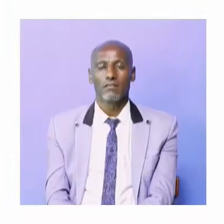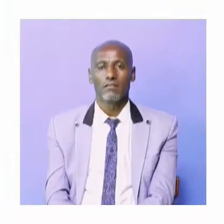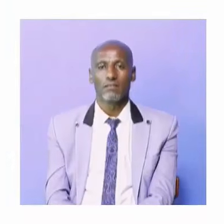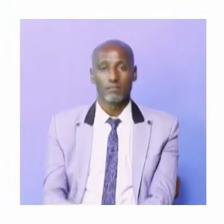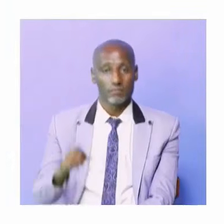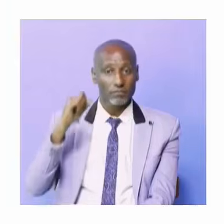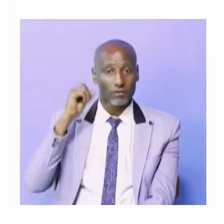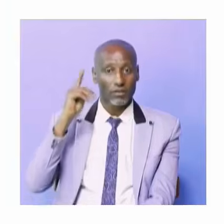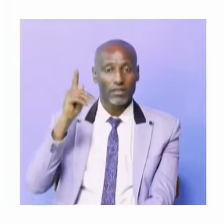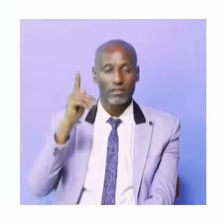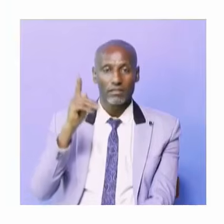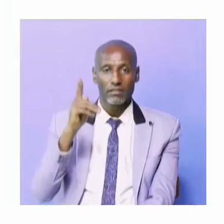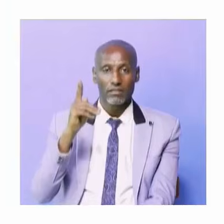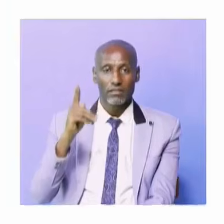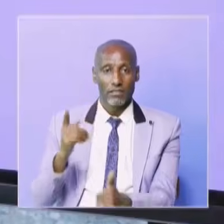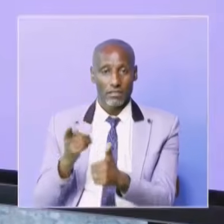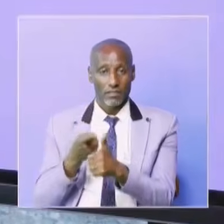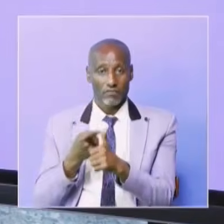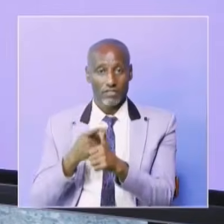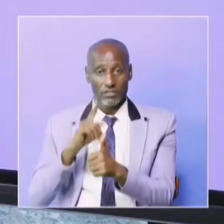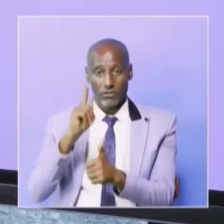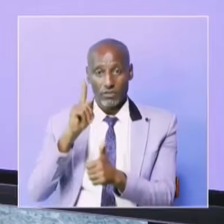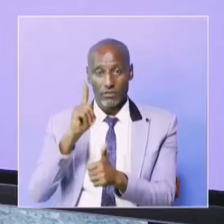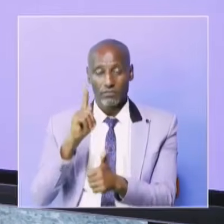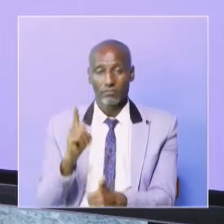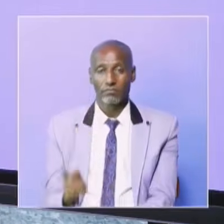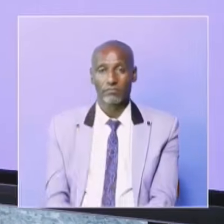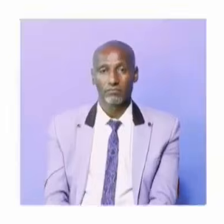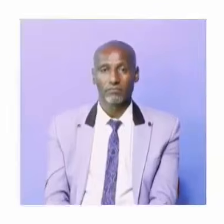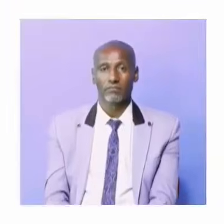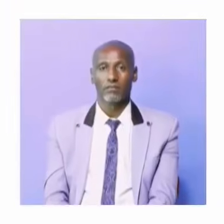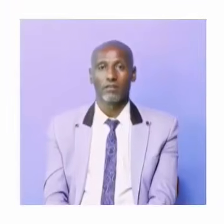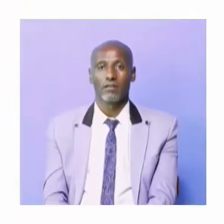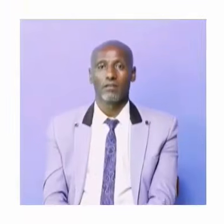Okay, the first one.